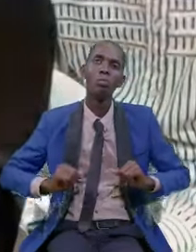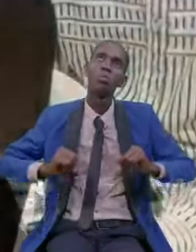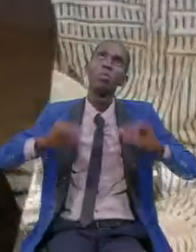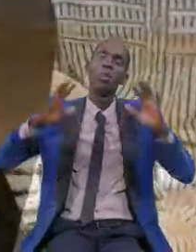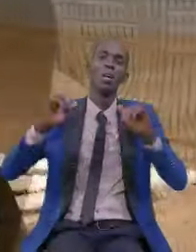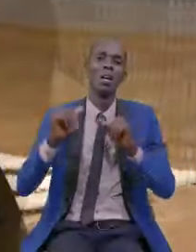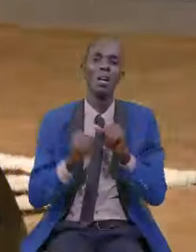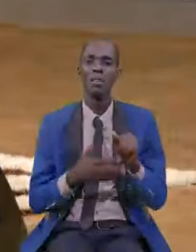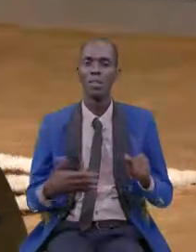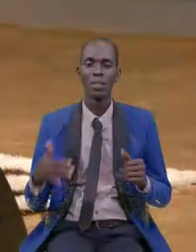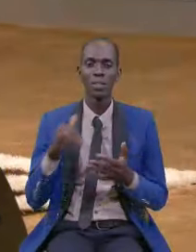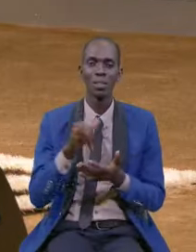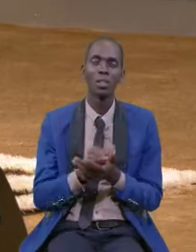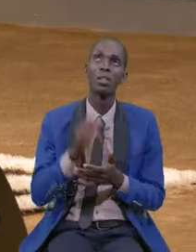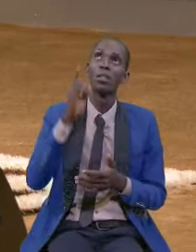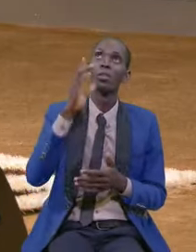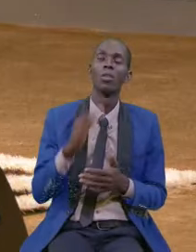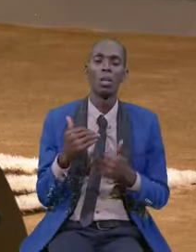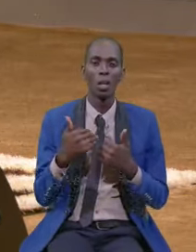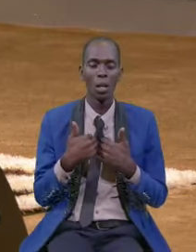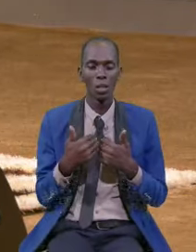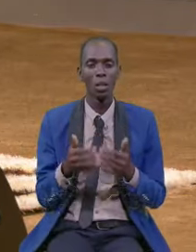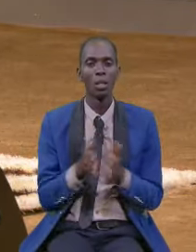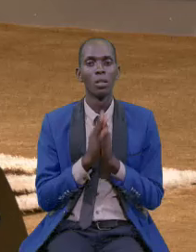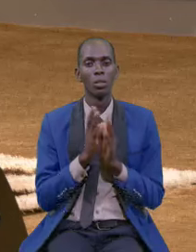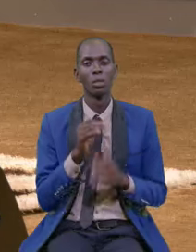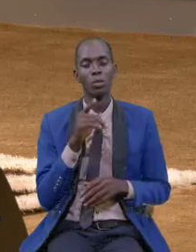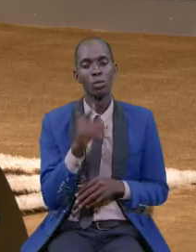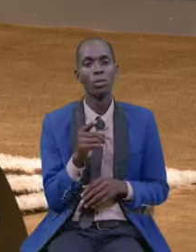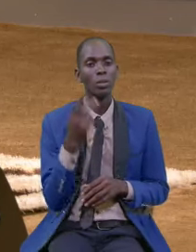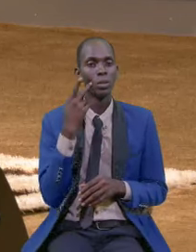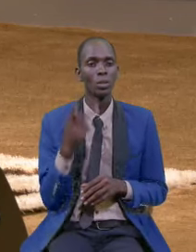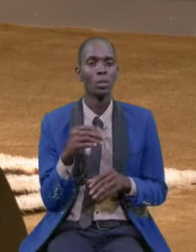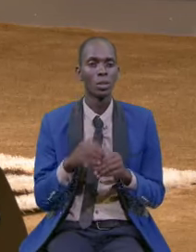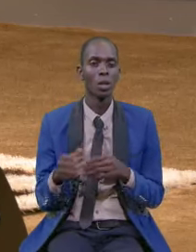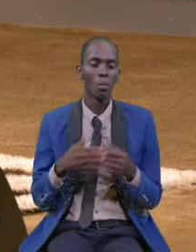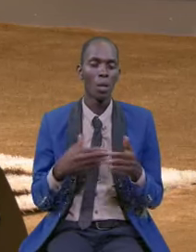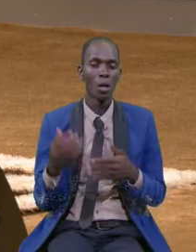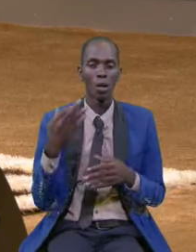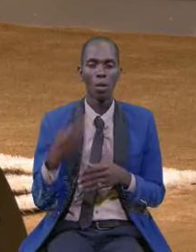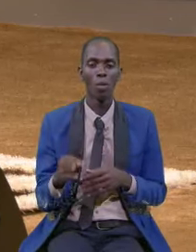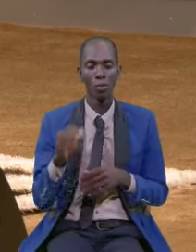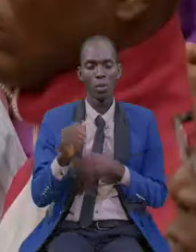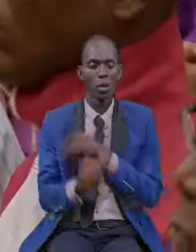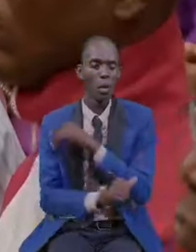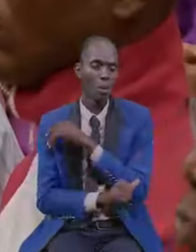that God has demanded. In the case of Abraham,